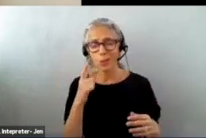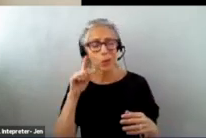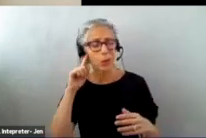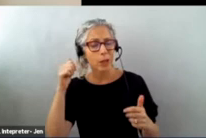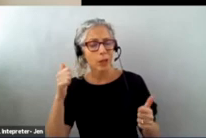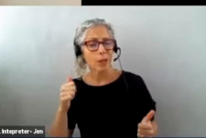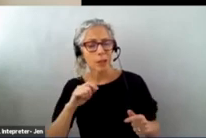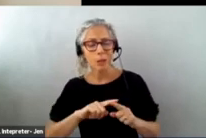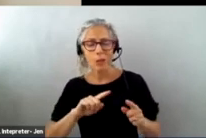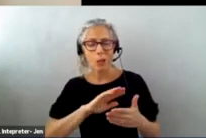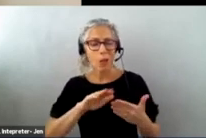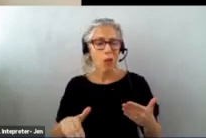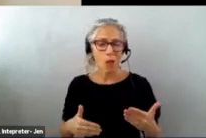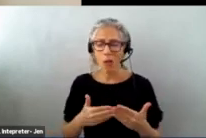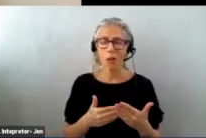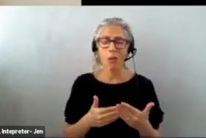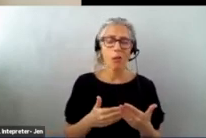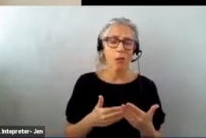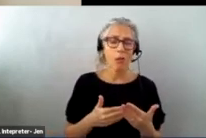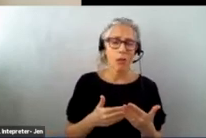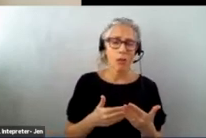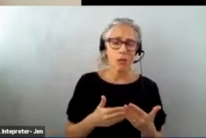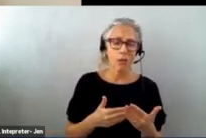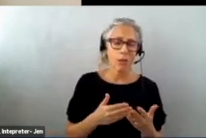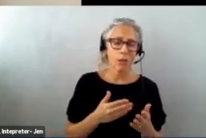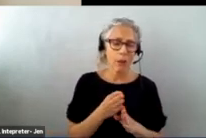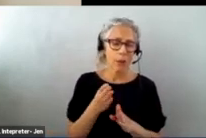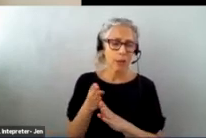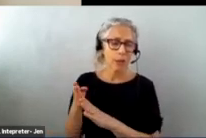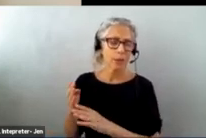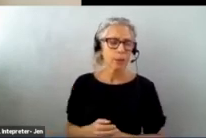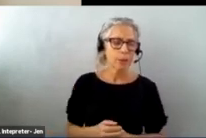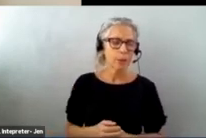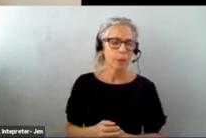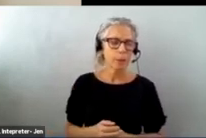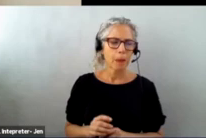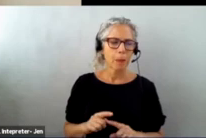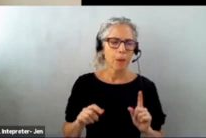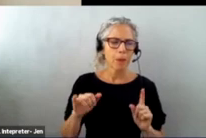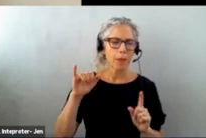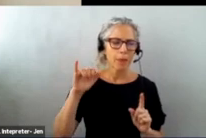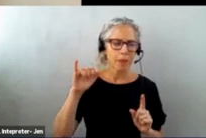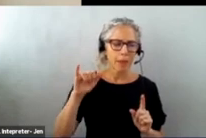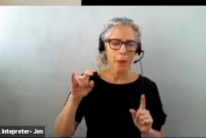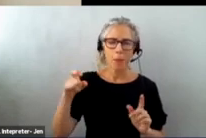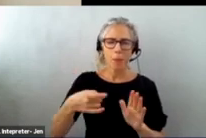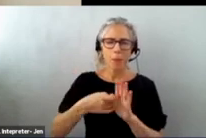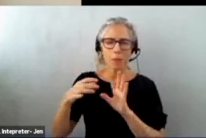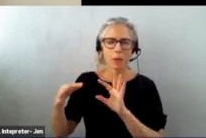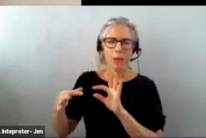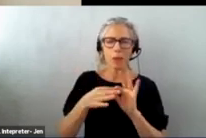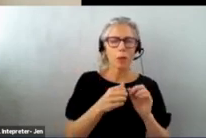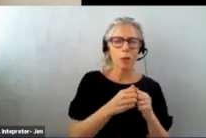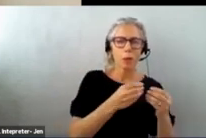in other areas as well. But that has to go hand in hand with both providers